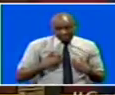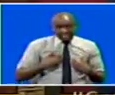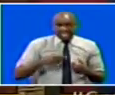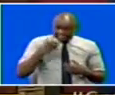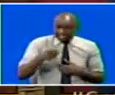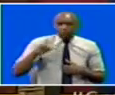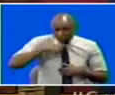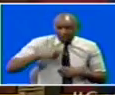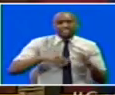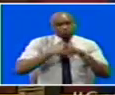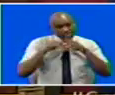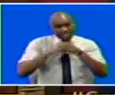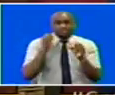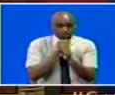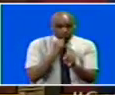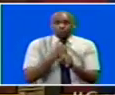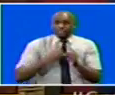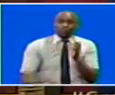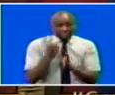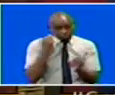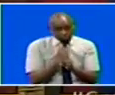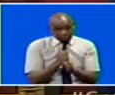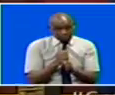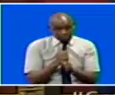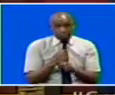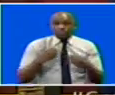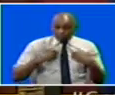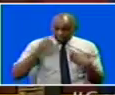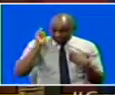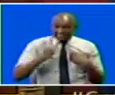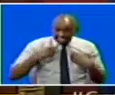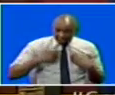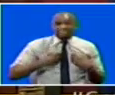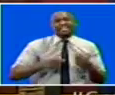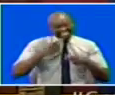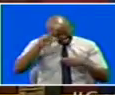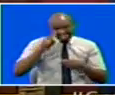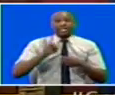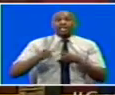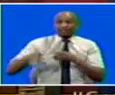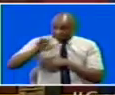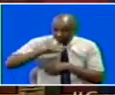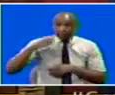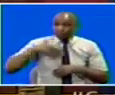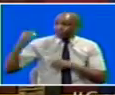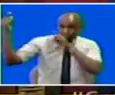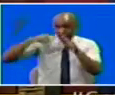about creating jobs, we have to have the right environment to attract investment.